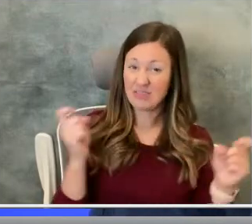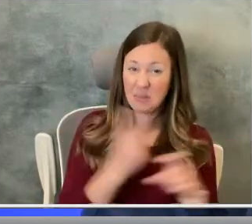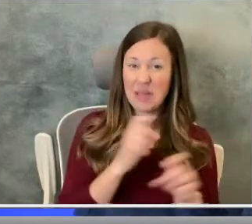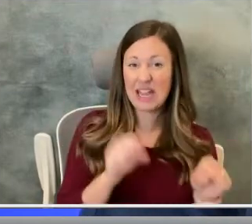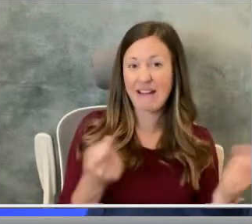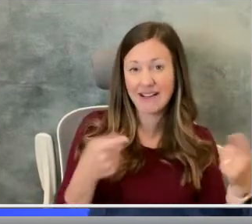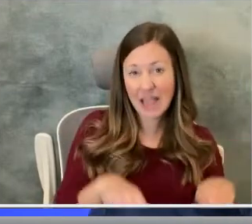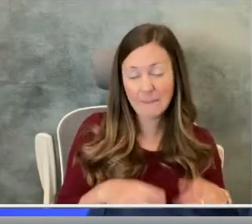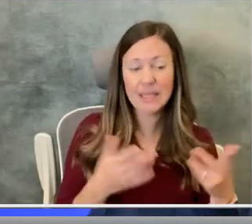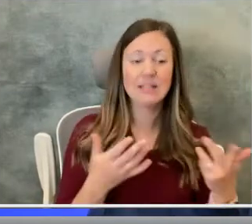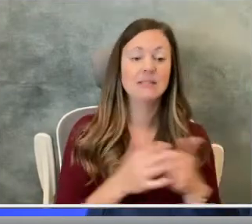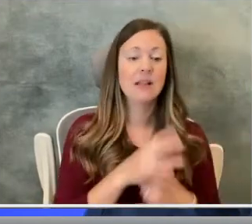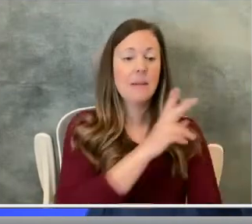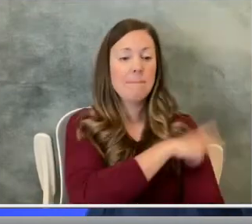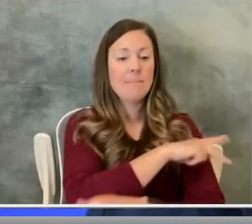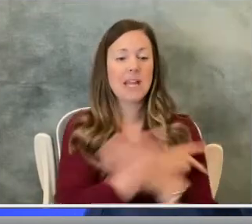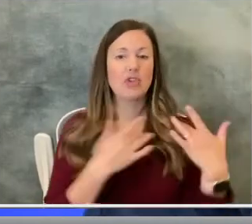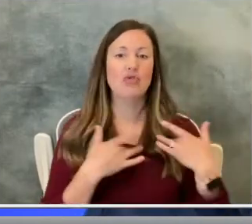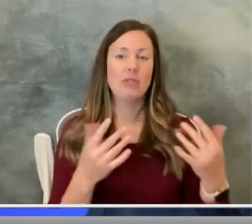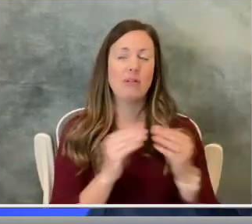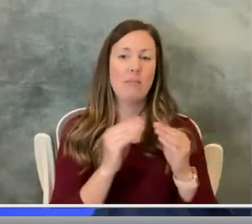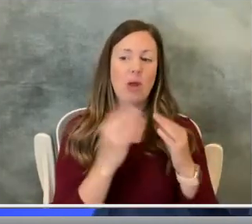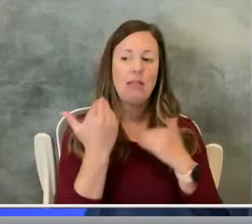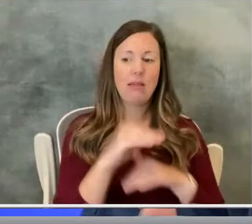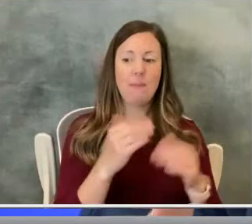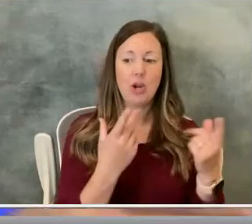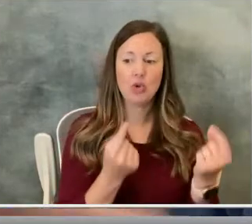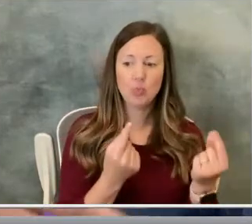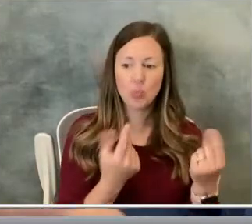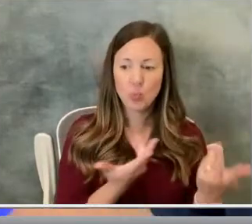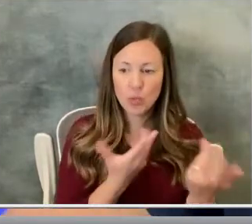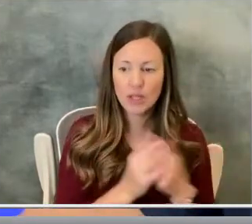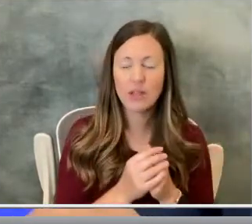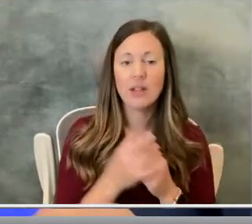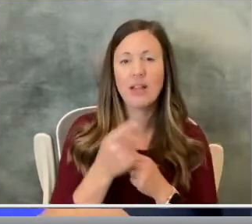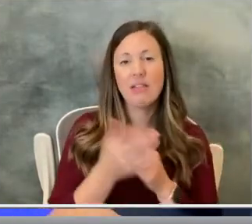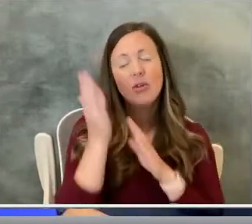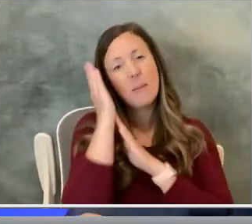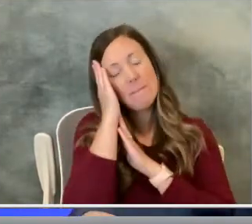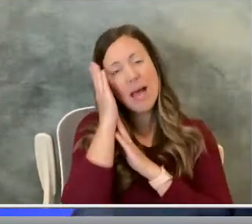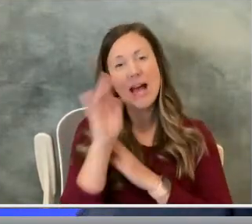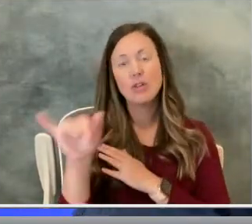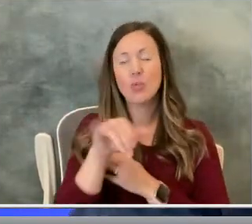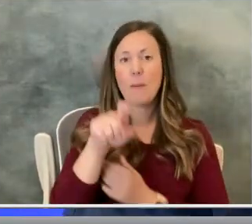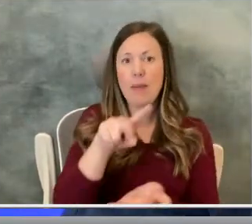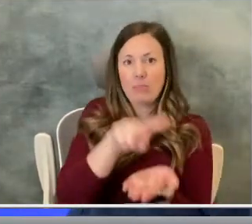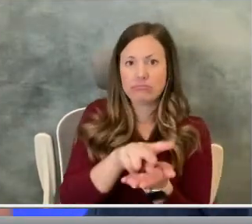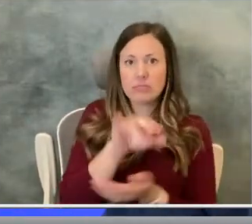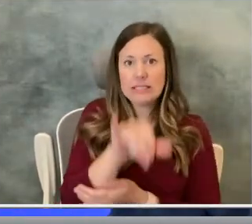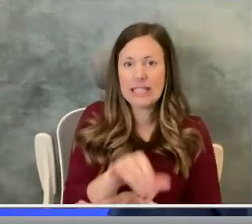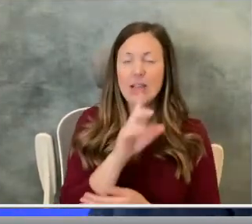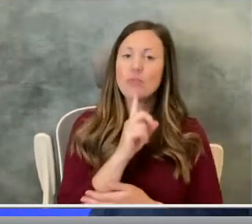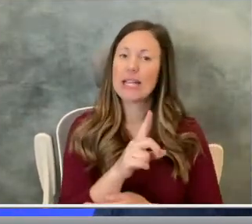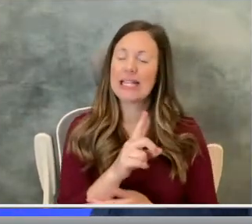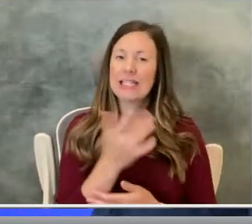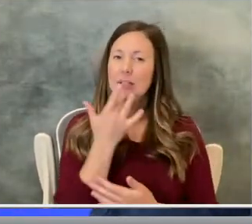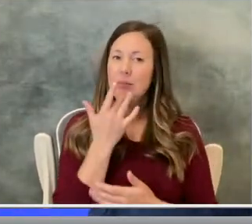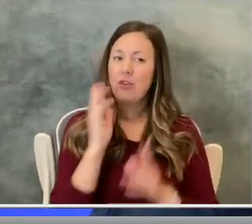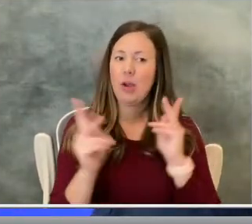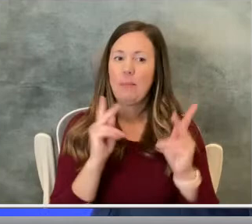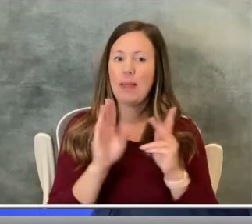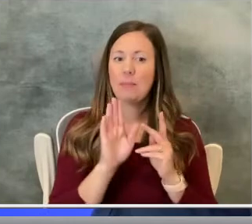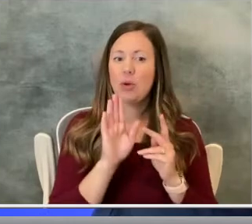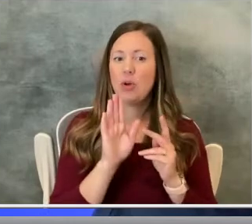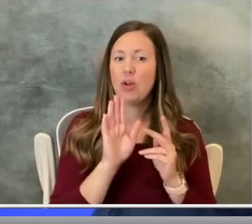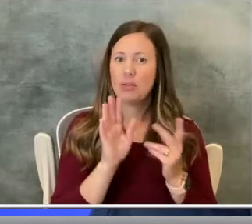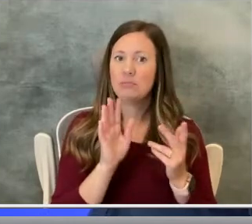bed. And so really we like to get people to their final destination when we put people on ECMO support